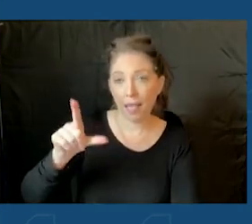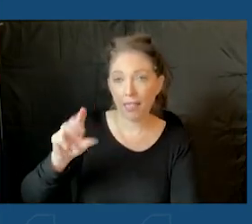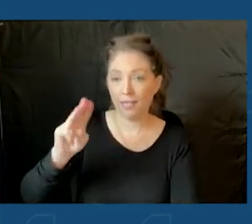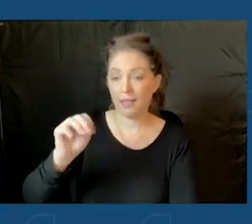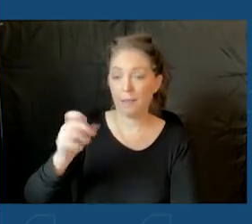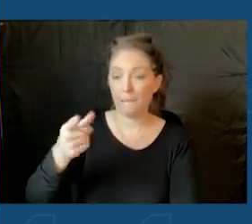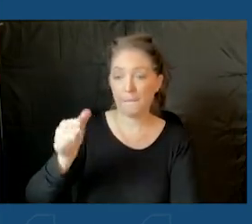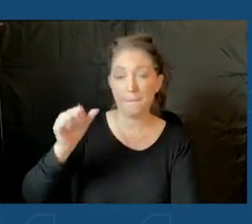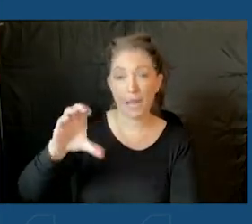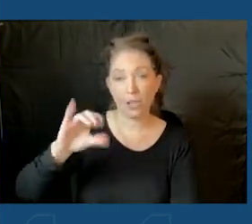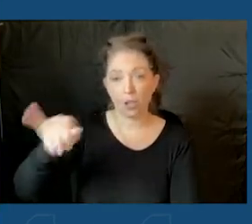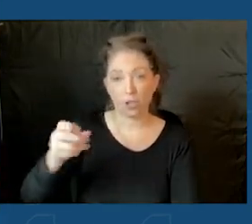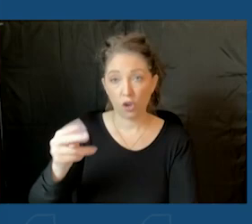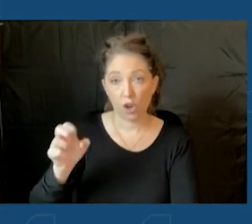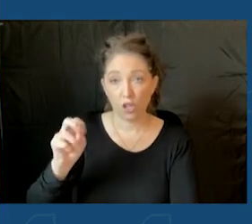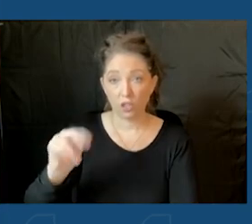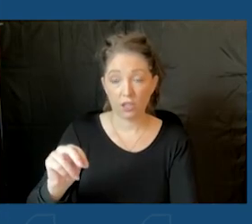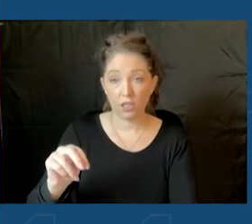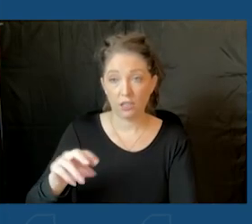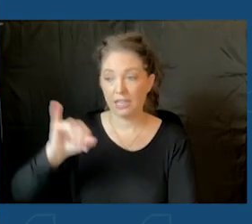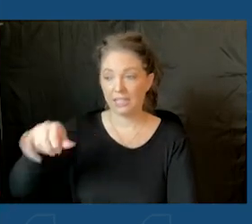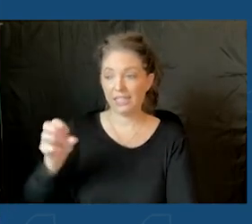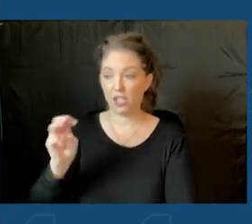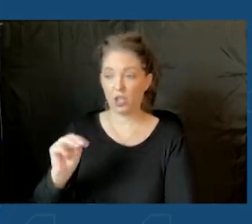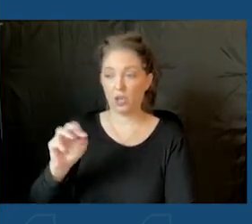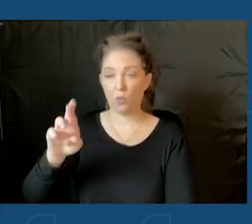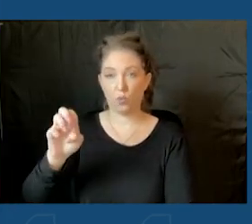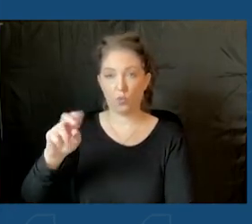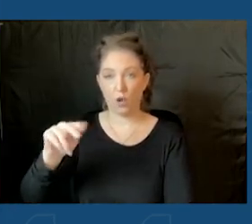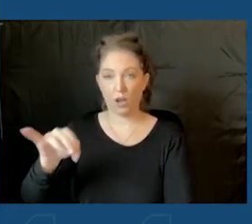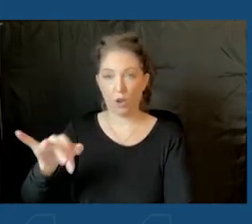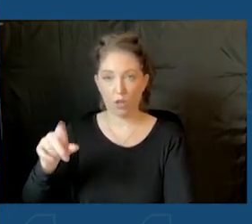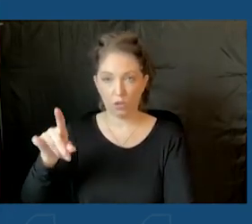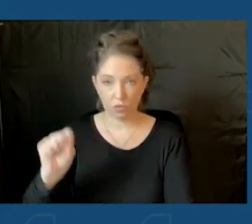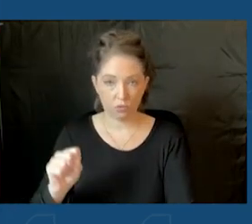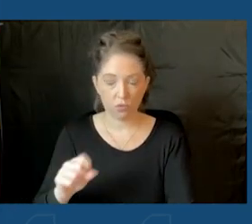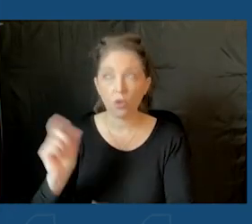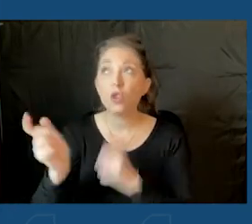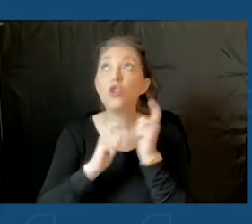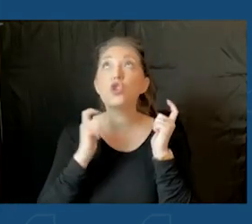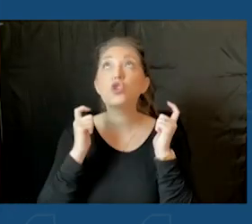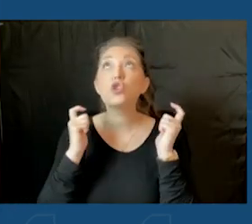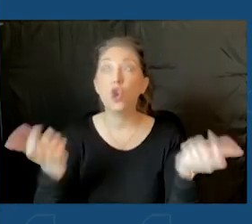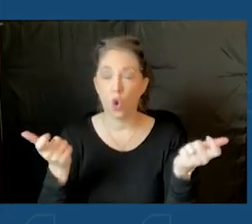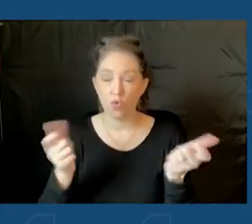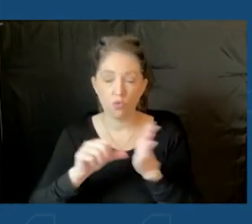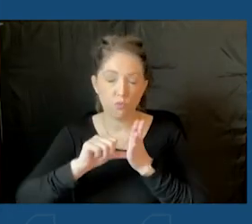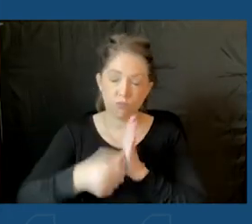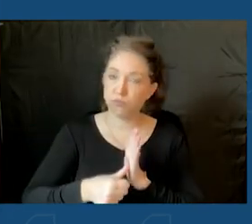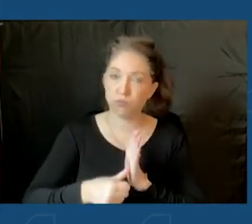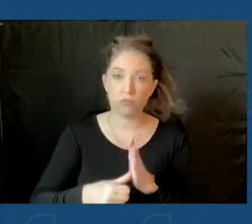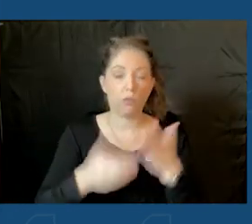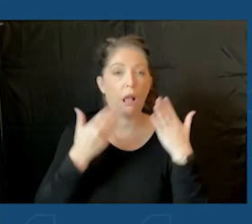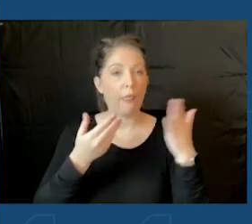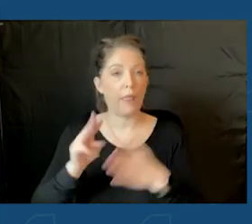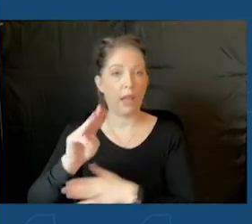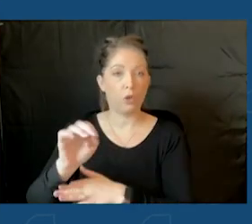Reynolds. Huge. First time that has ever happened. So thank you, Magic. And thank